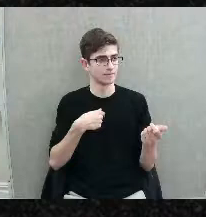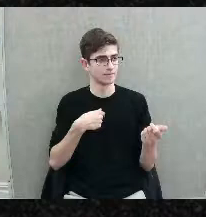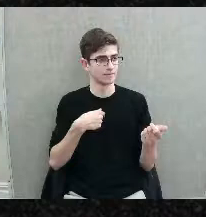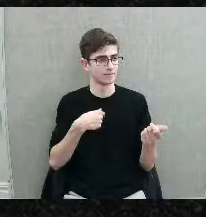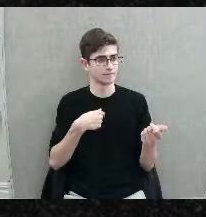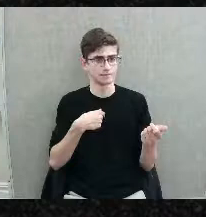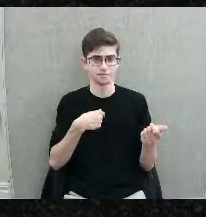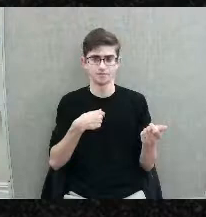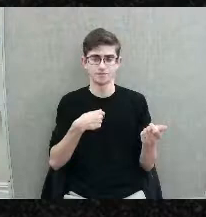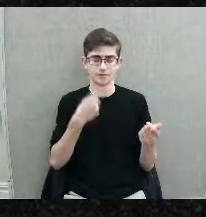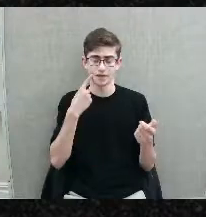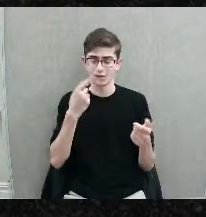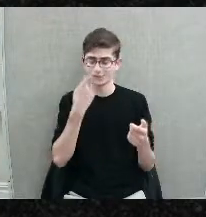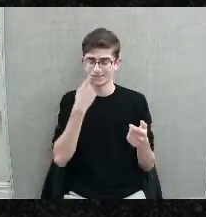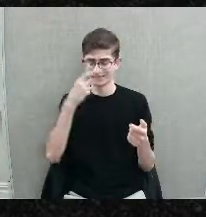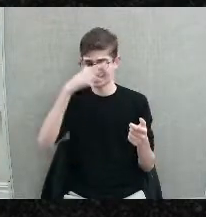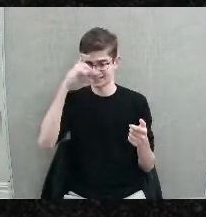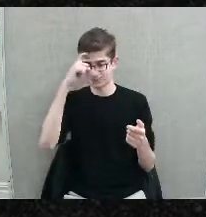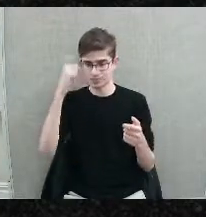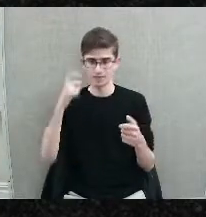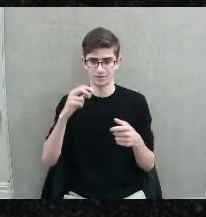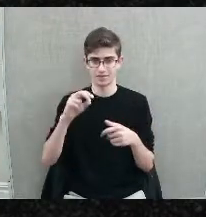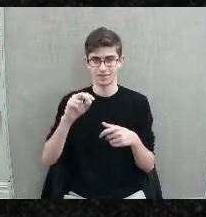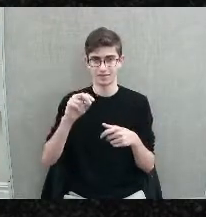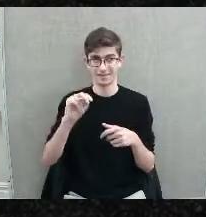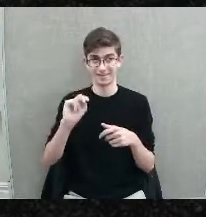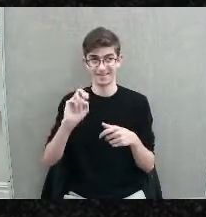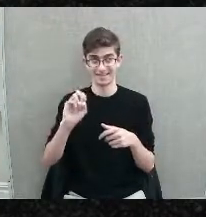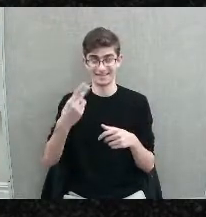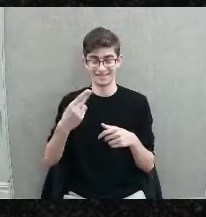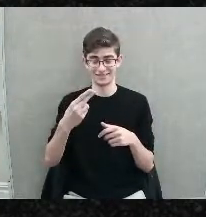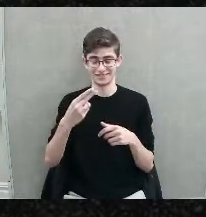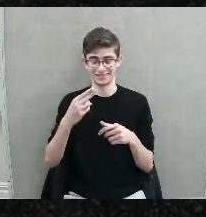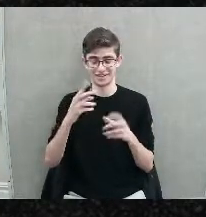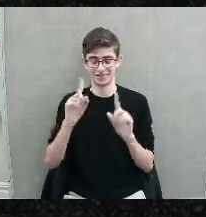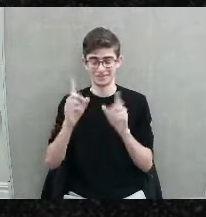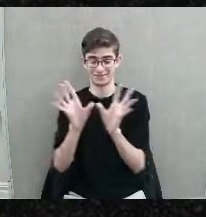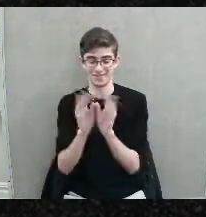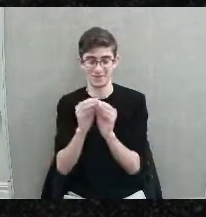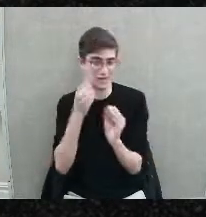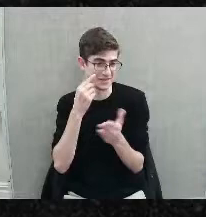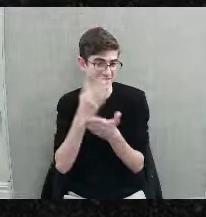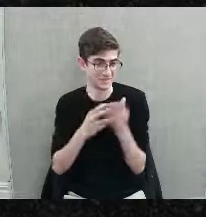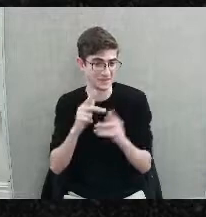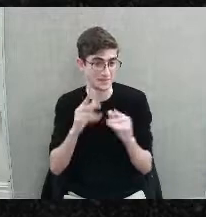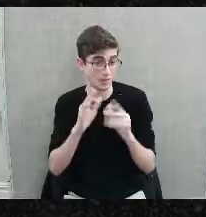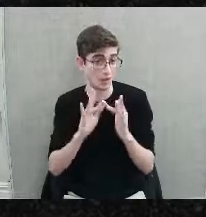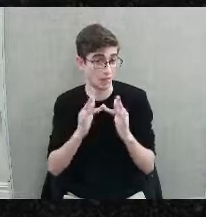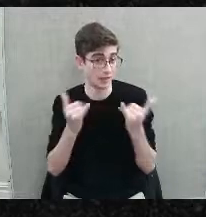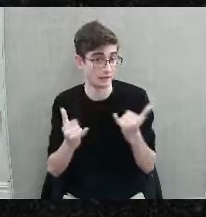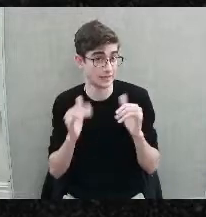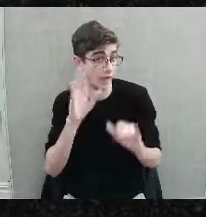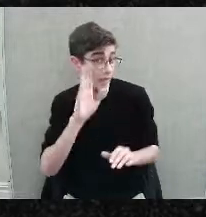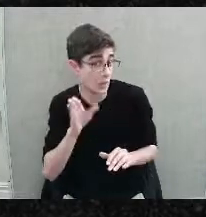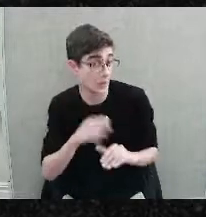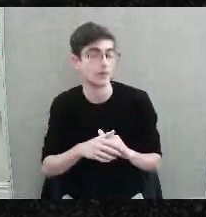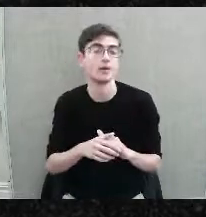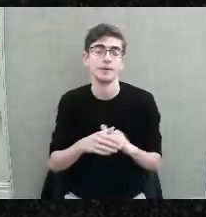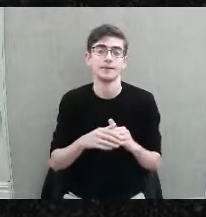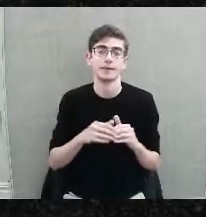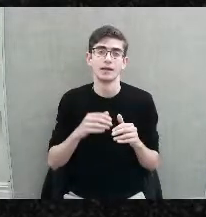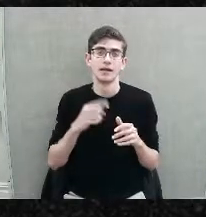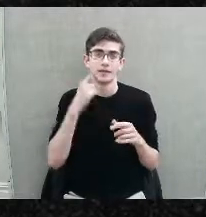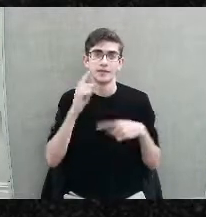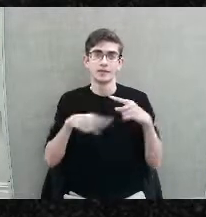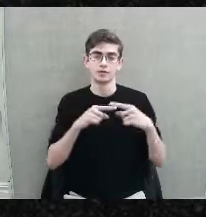seminar, and I think some of my friends from there are online, so hello. And I've worked with them a lot on the relationship between harm reduction, which we